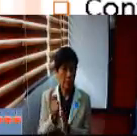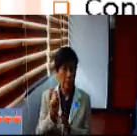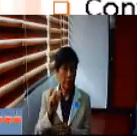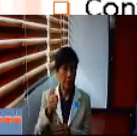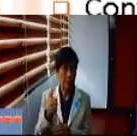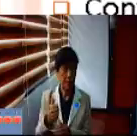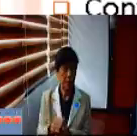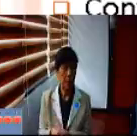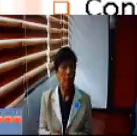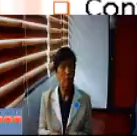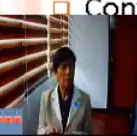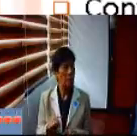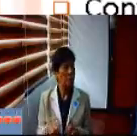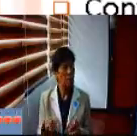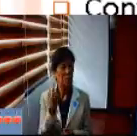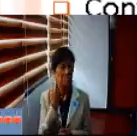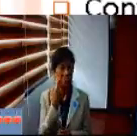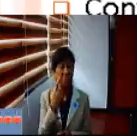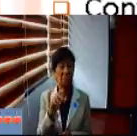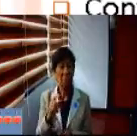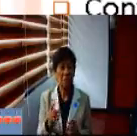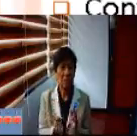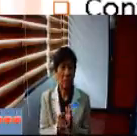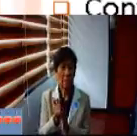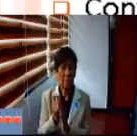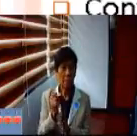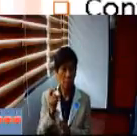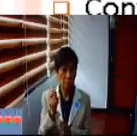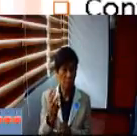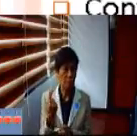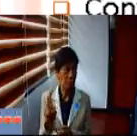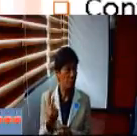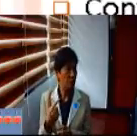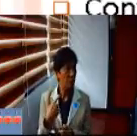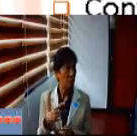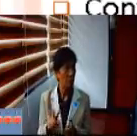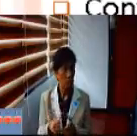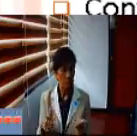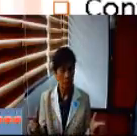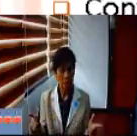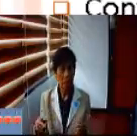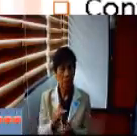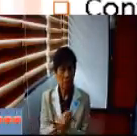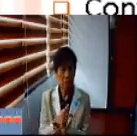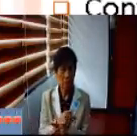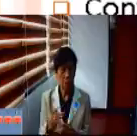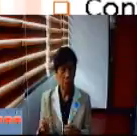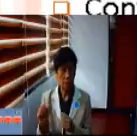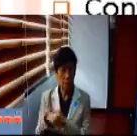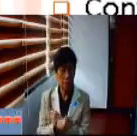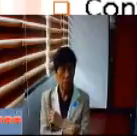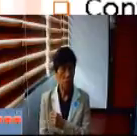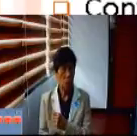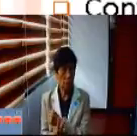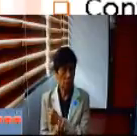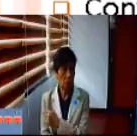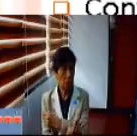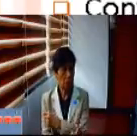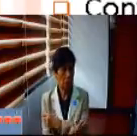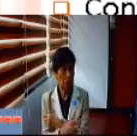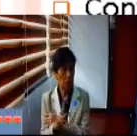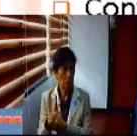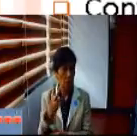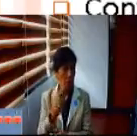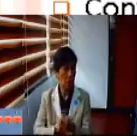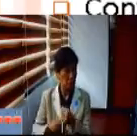top 12 na lang yata. We are the third largest producer of seaweeds. About 3 years ago, actually, we're the